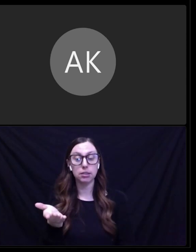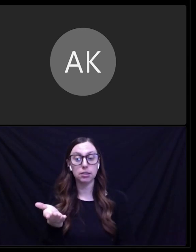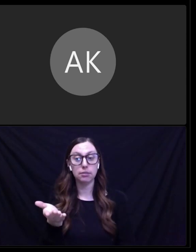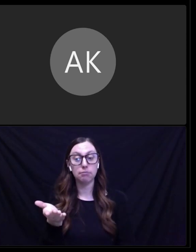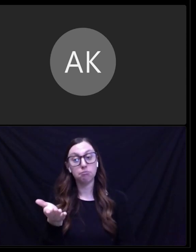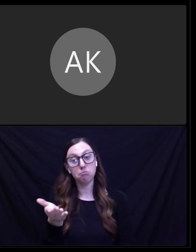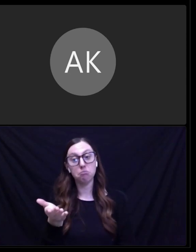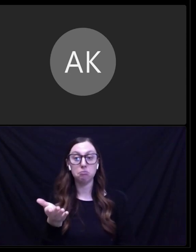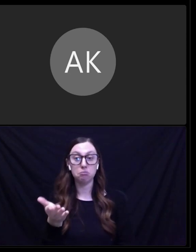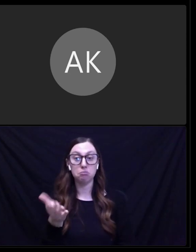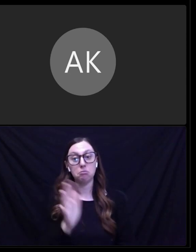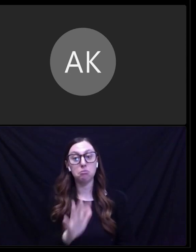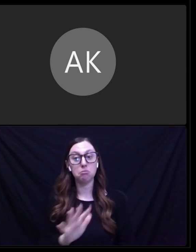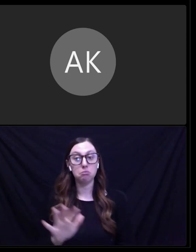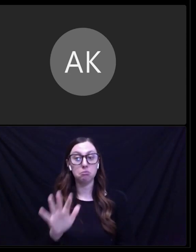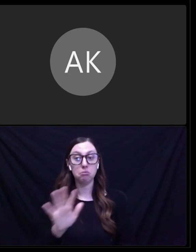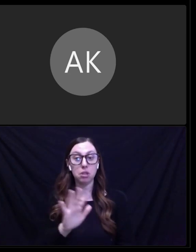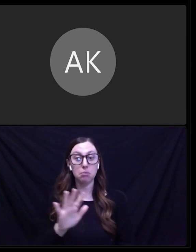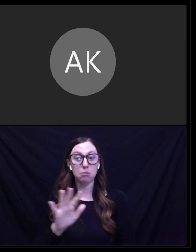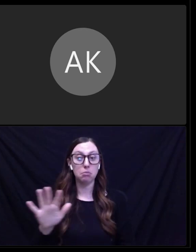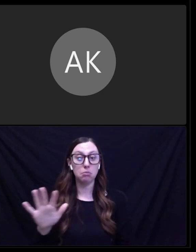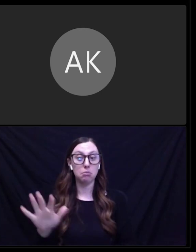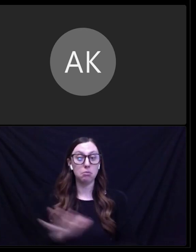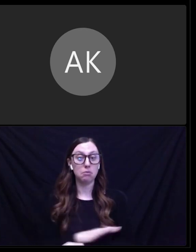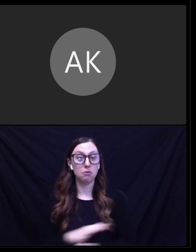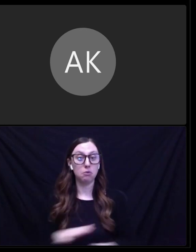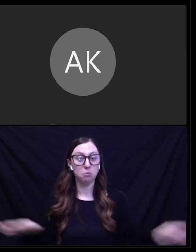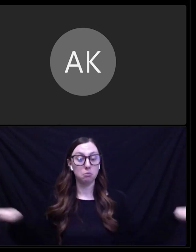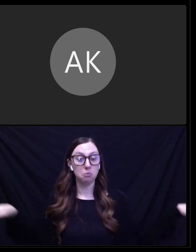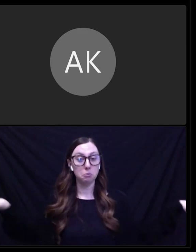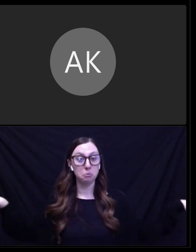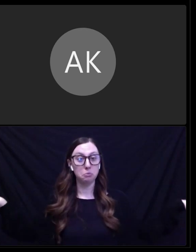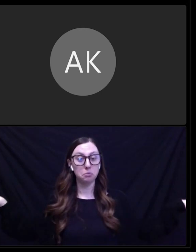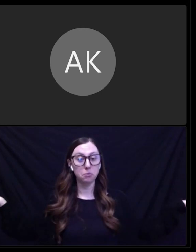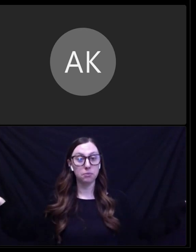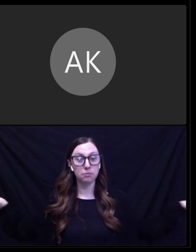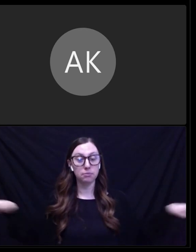I can get it about the full length of my wingspan.